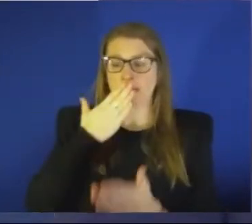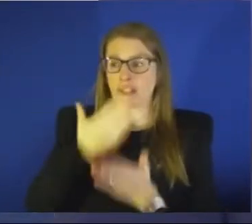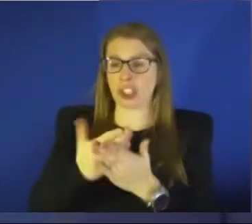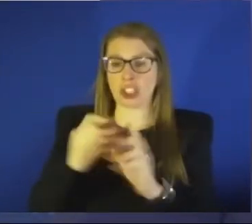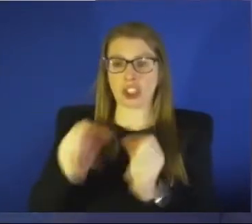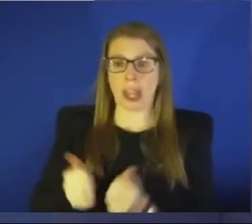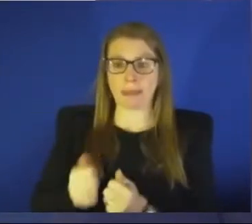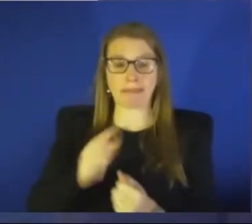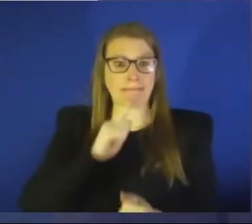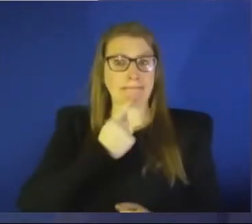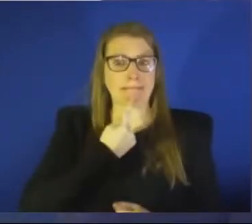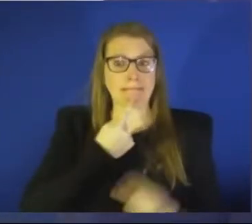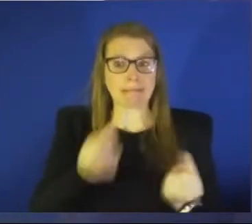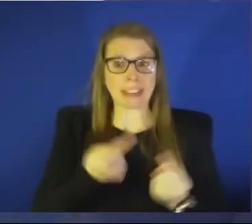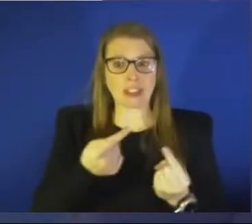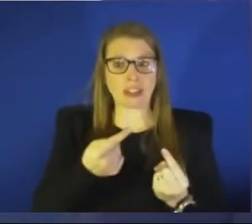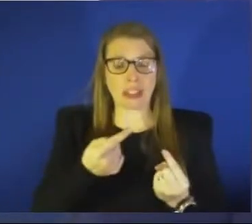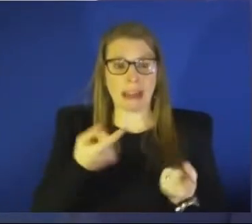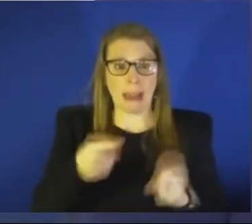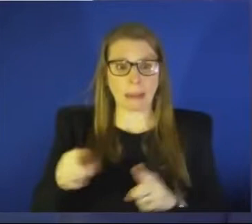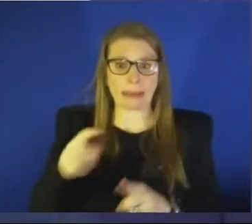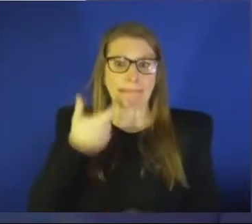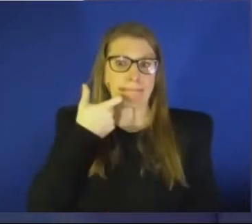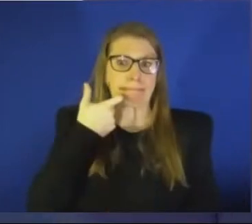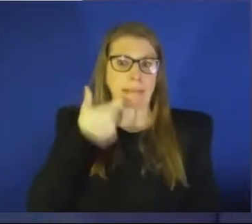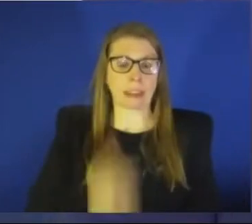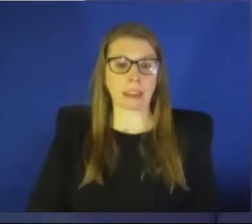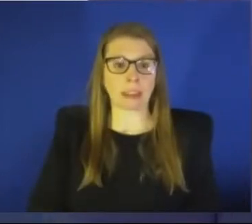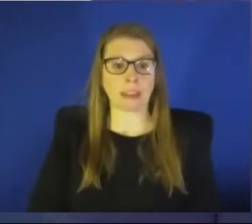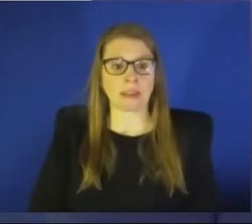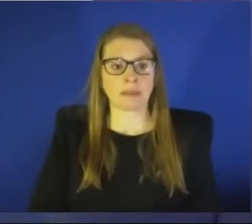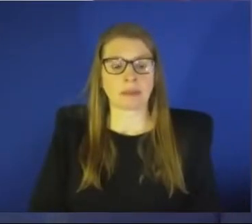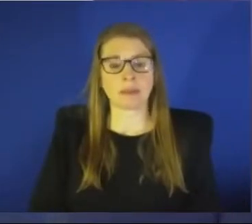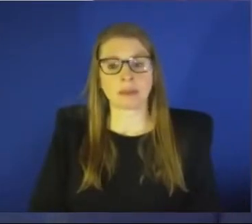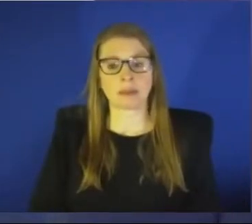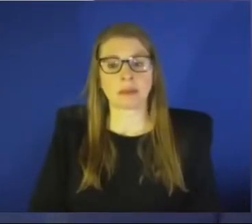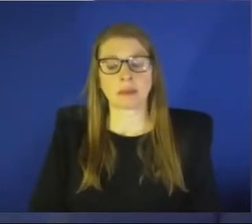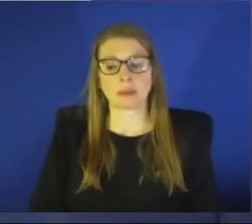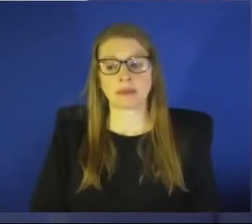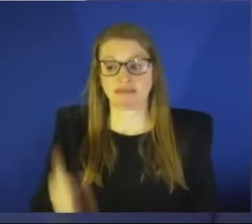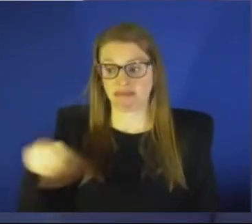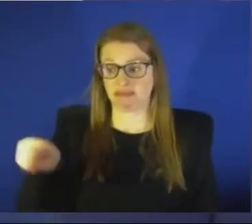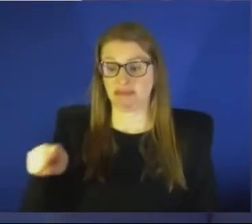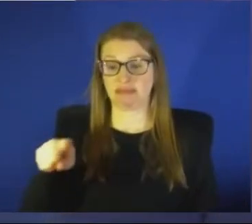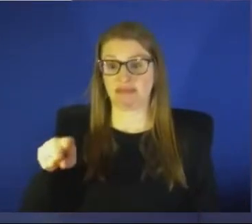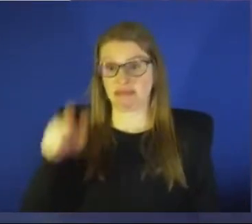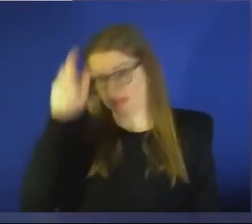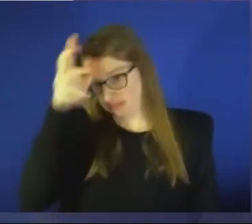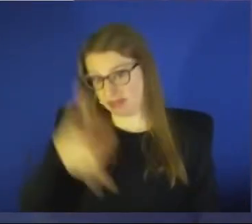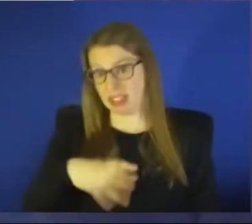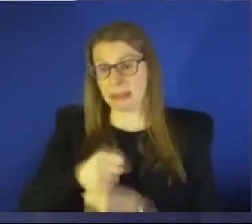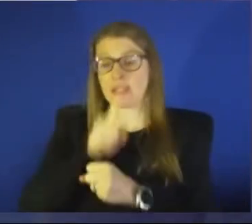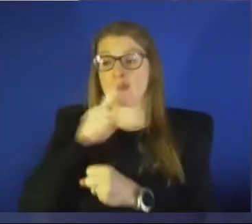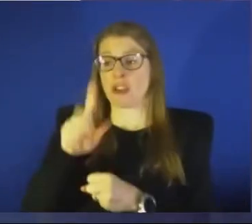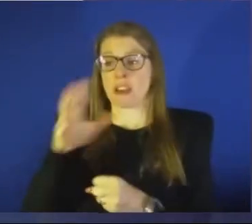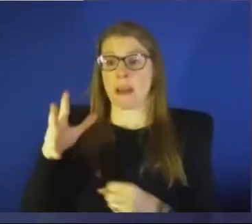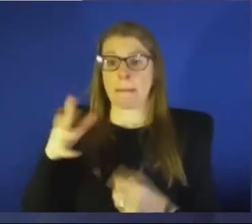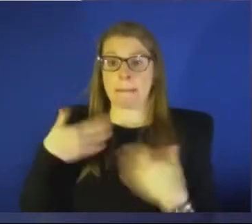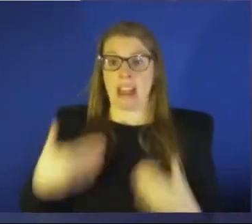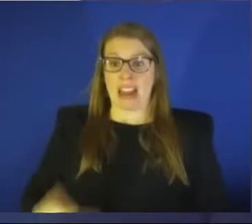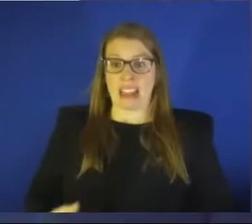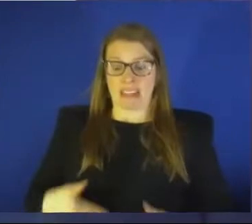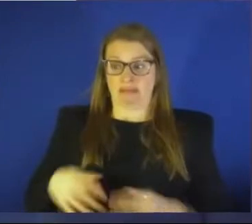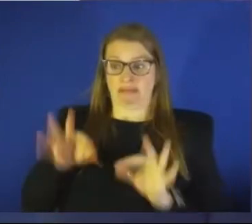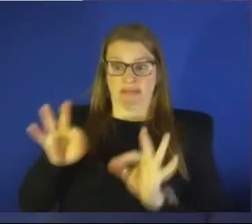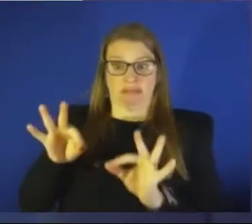And so, those guys are definitely making sure that their bodies are tuned in a way that's going to give them great strength, great